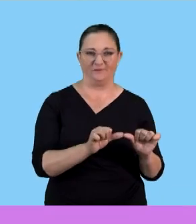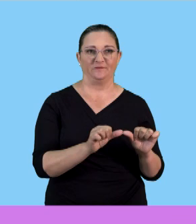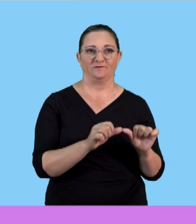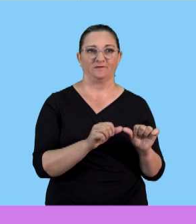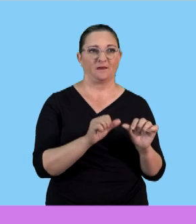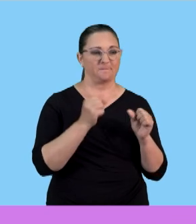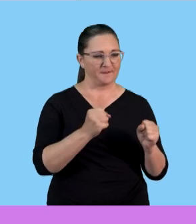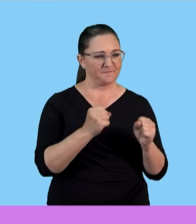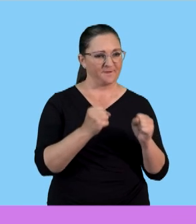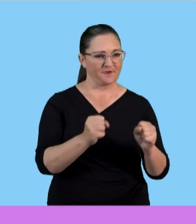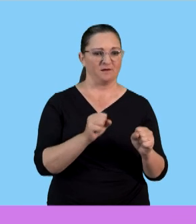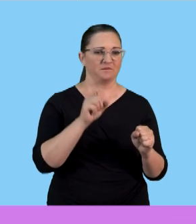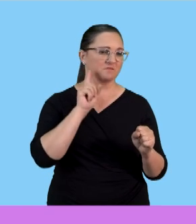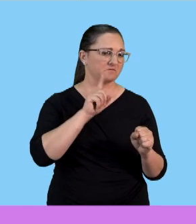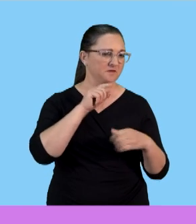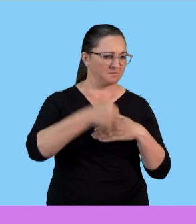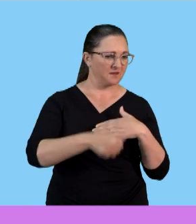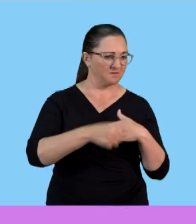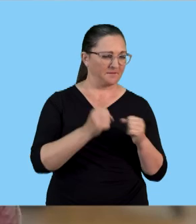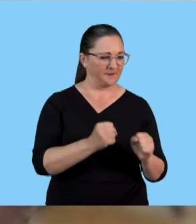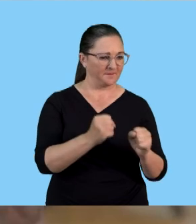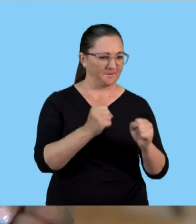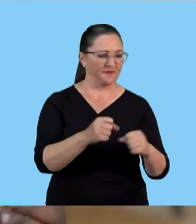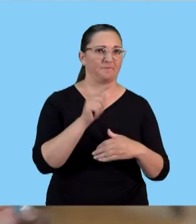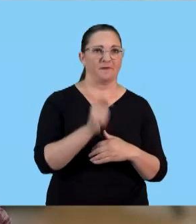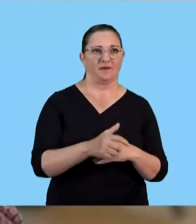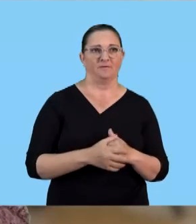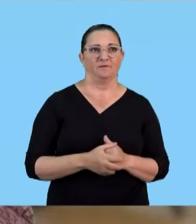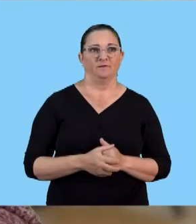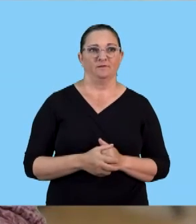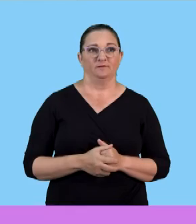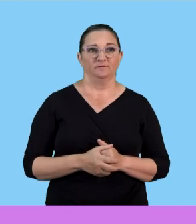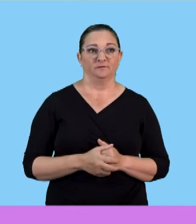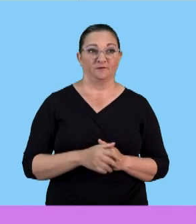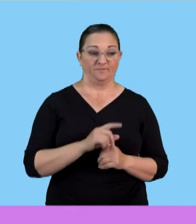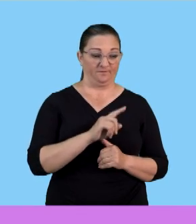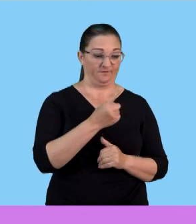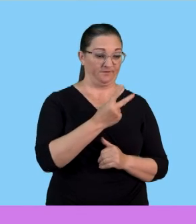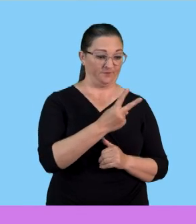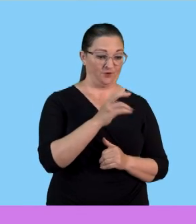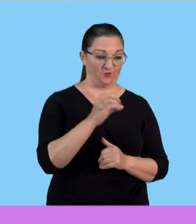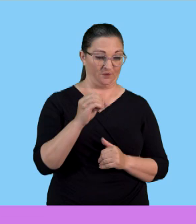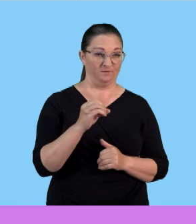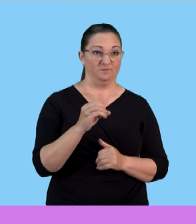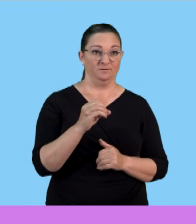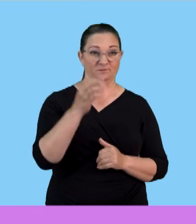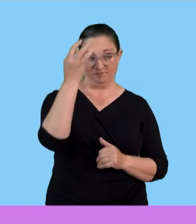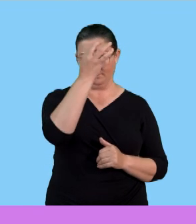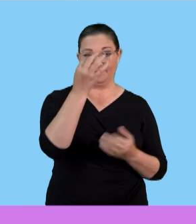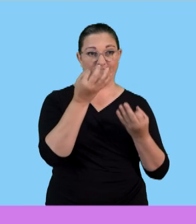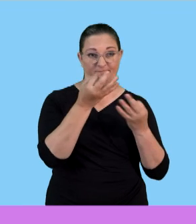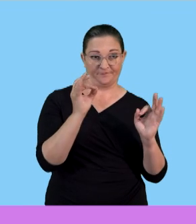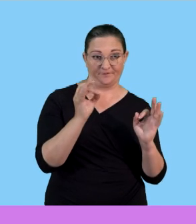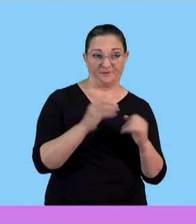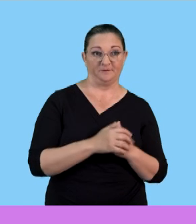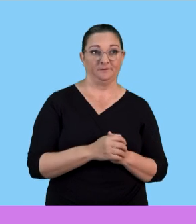something is fixed, it means it remains the same. You keep on paying that amount. Then for the first 200 minutes, they